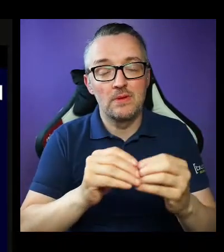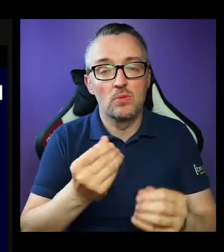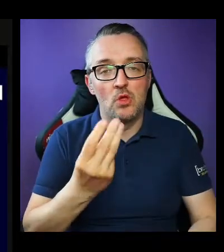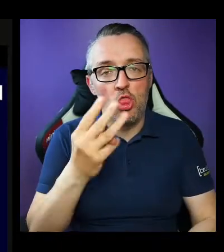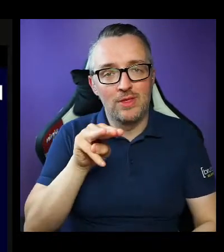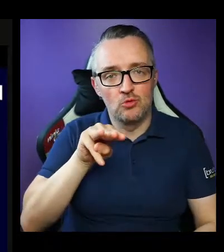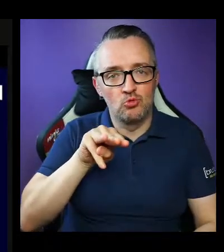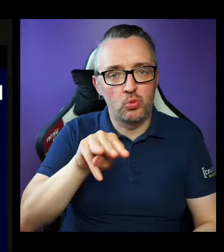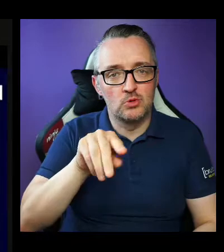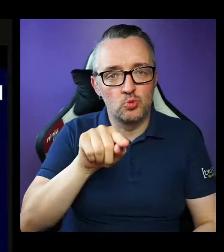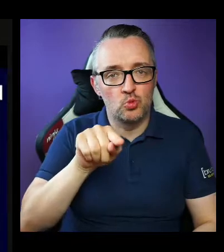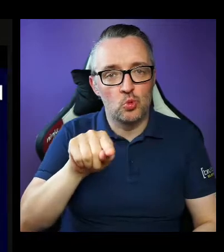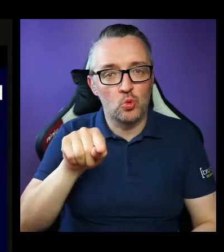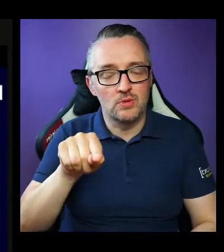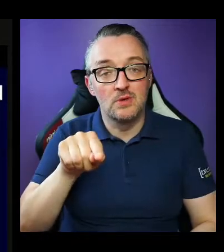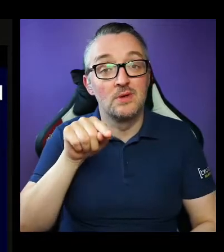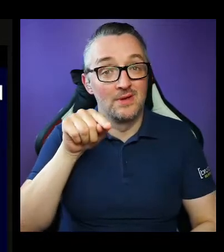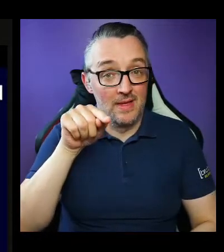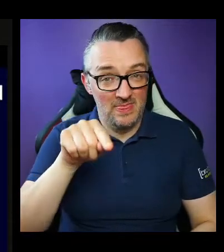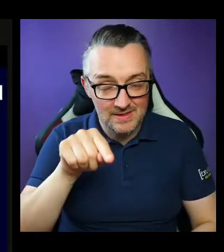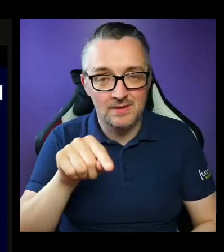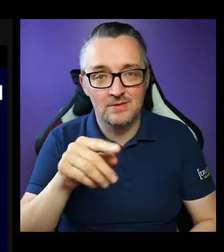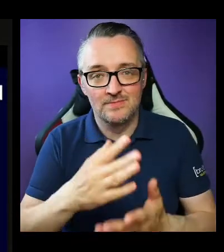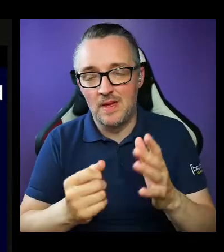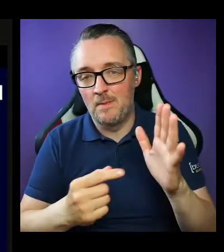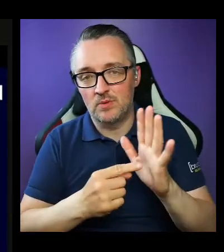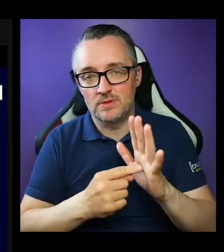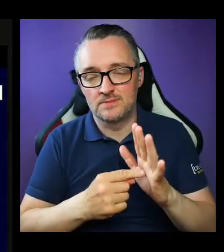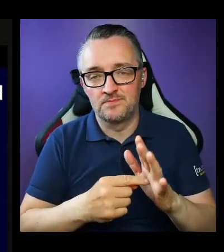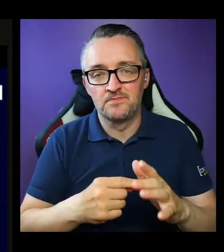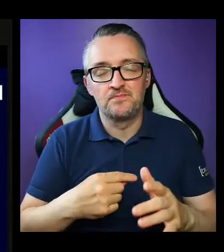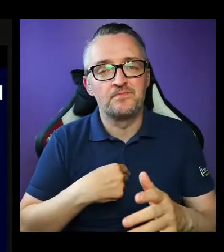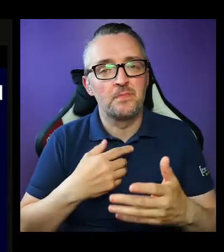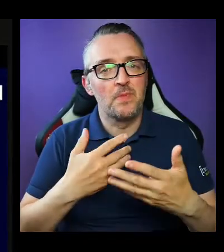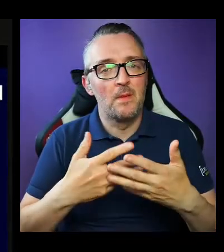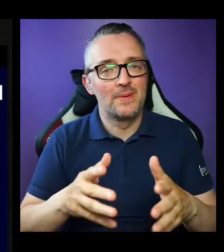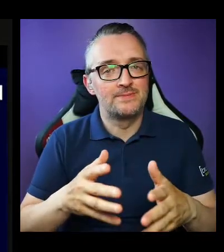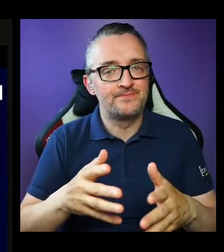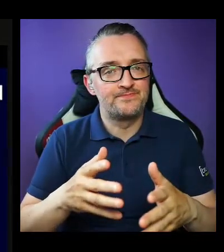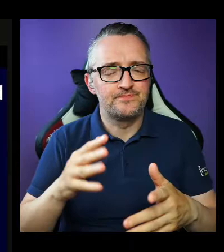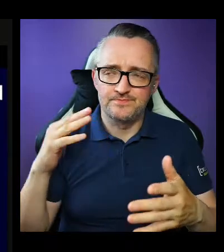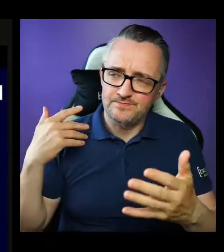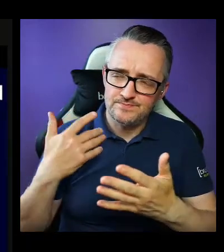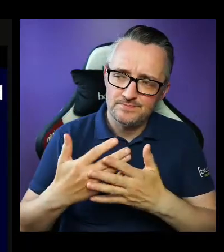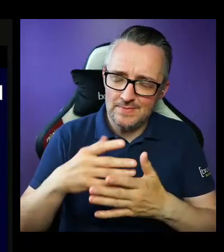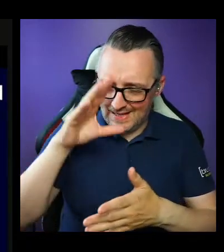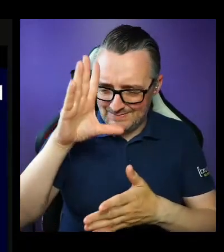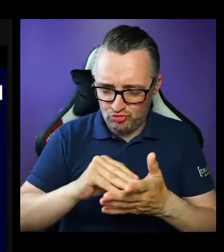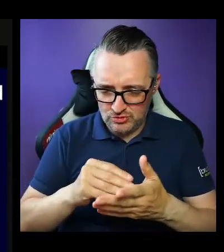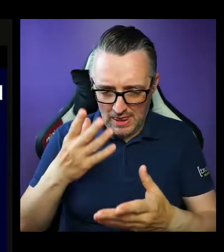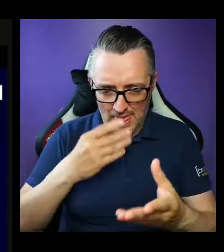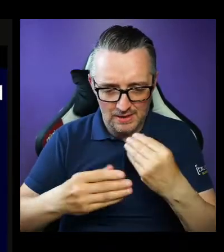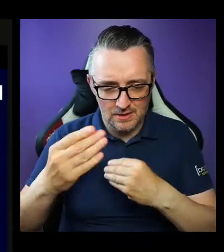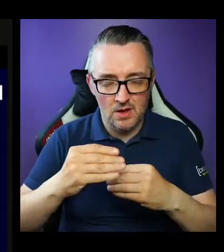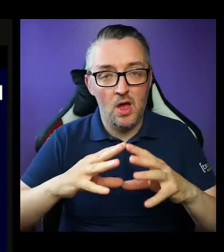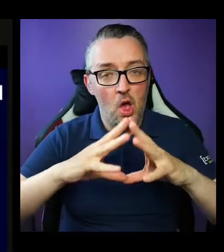And that's actually a very important part, because what we've learned from our previous experience was that putting all of your